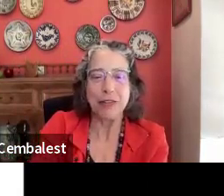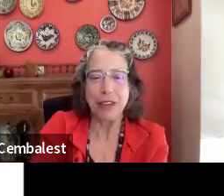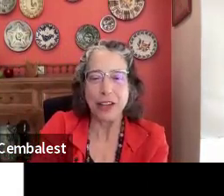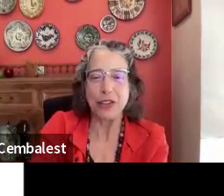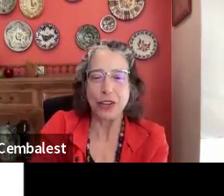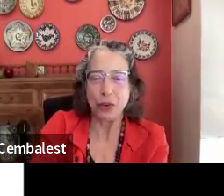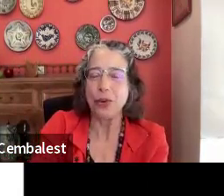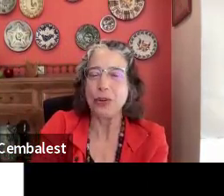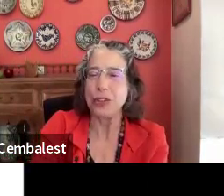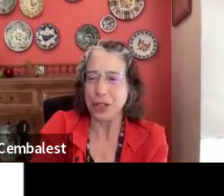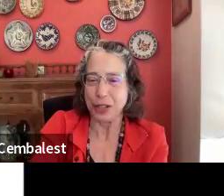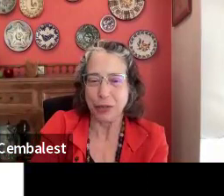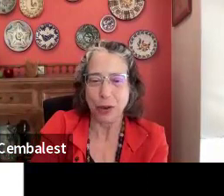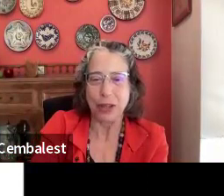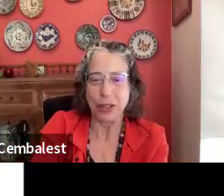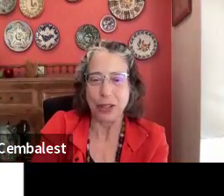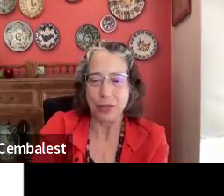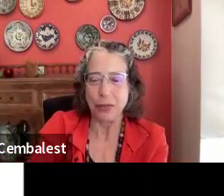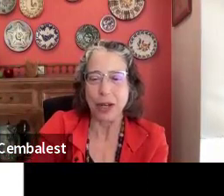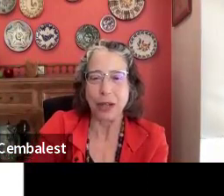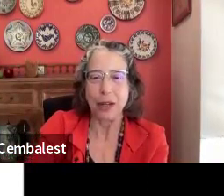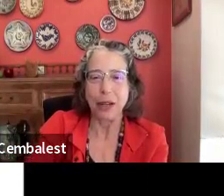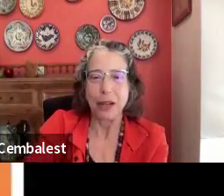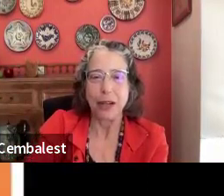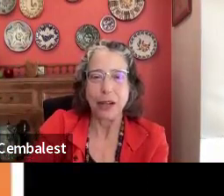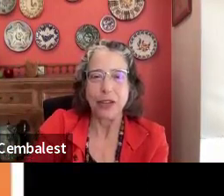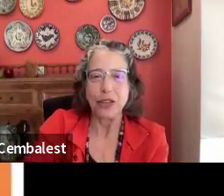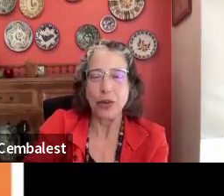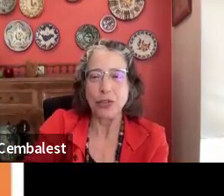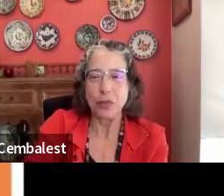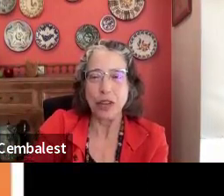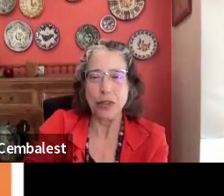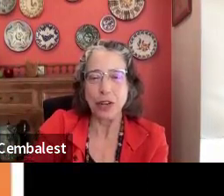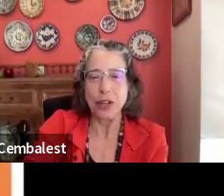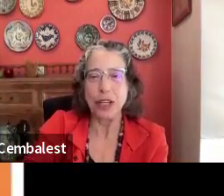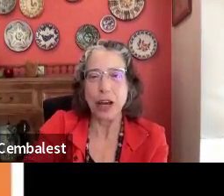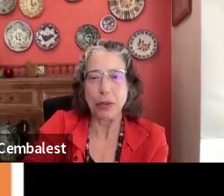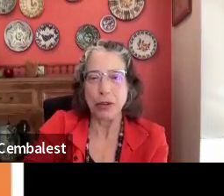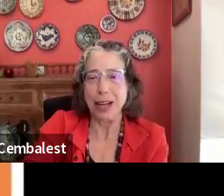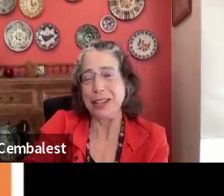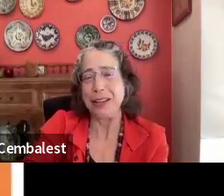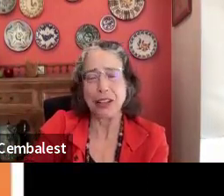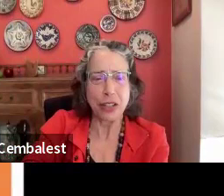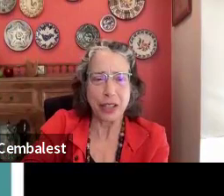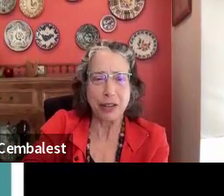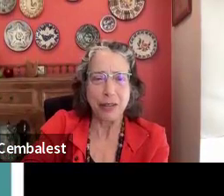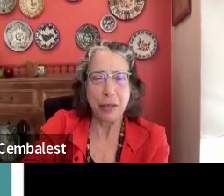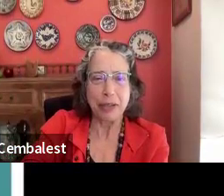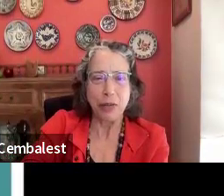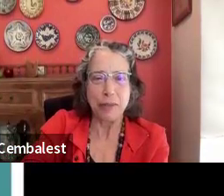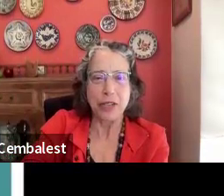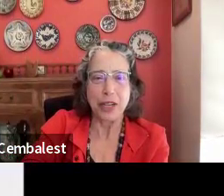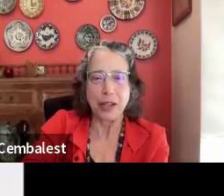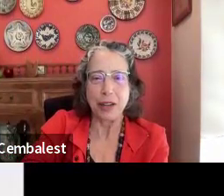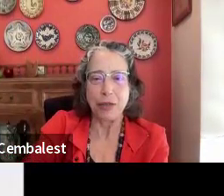that conveys your distinctive qualities, right? So just briefly, cooking up your content, cooking